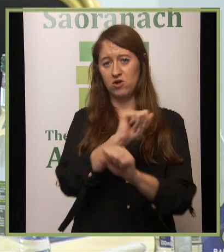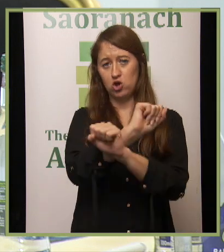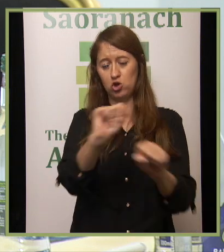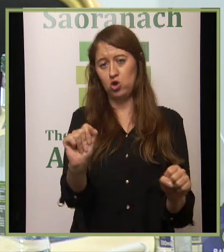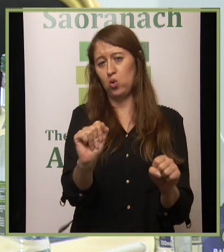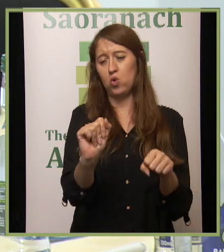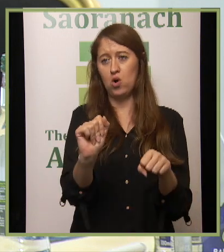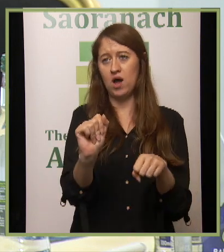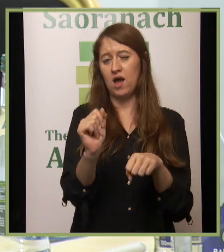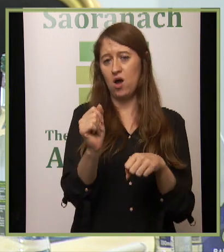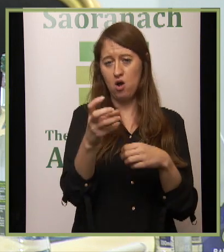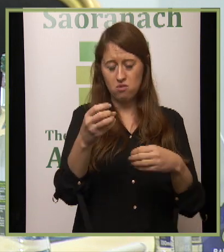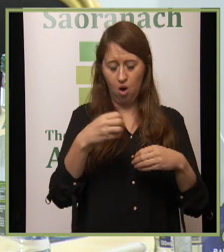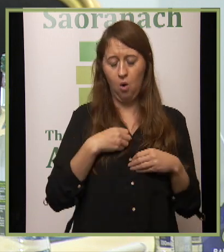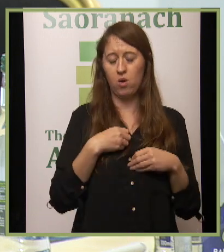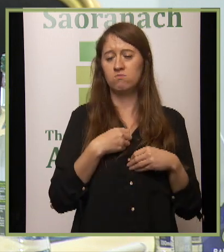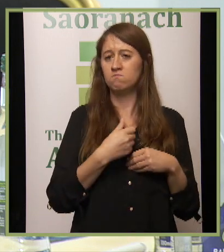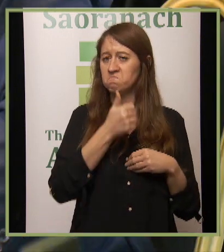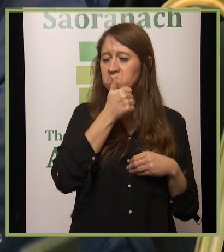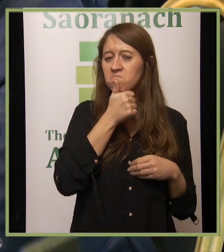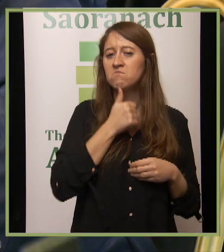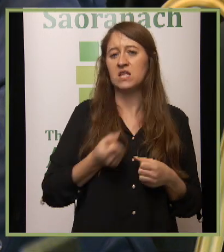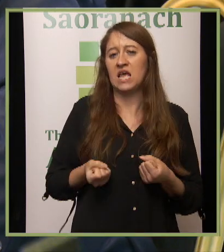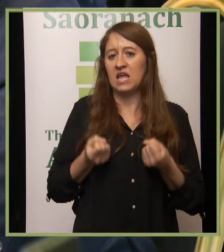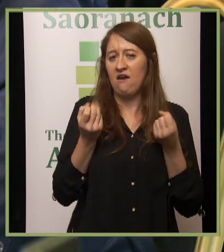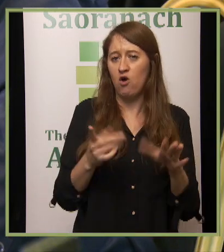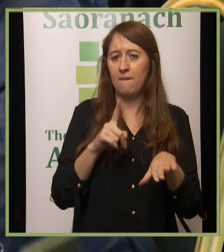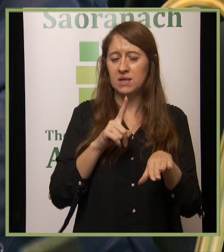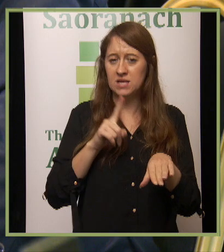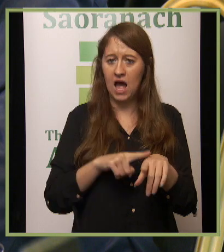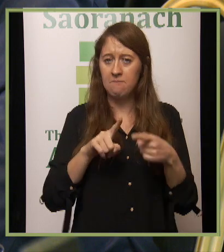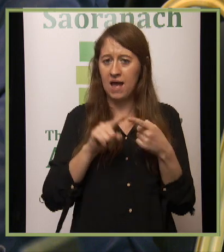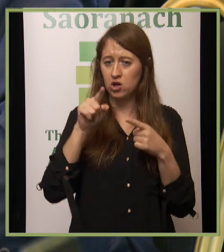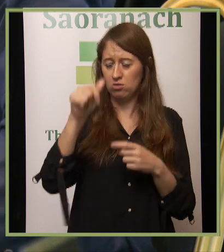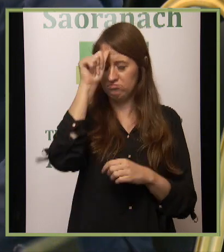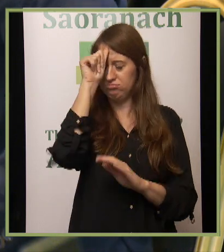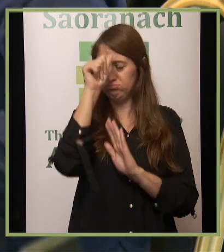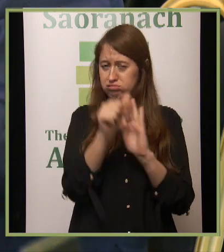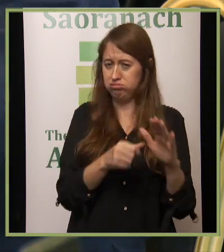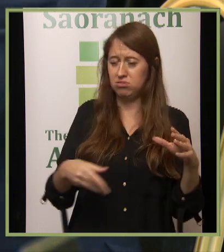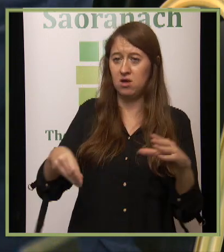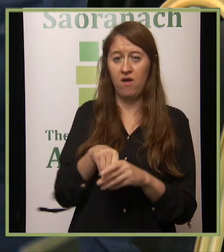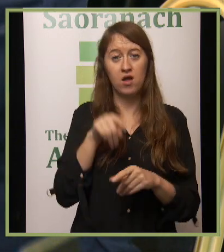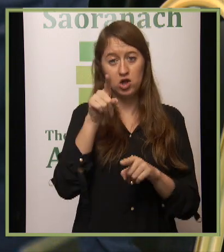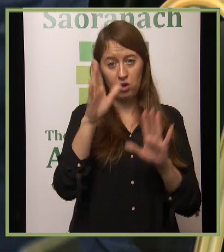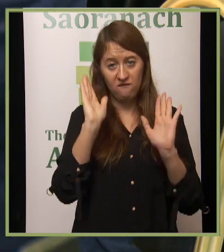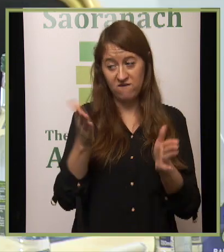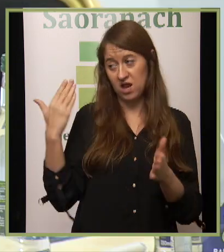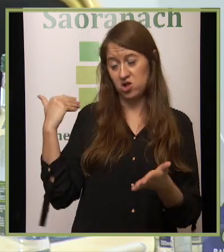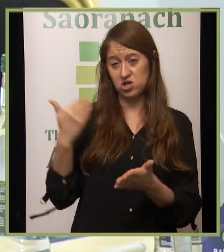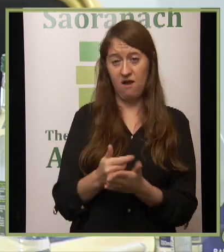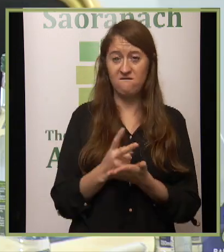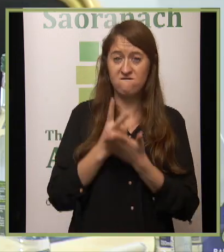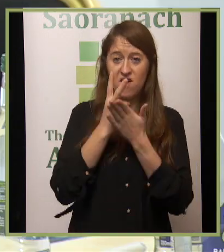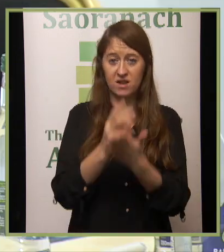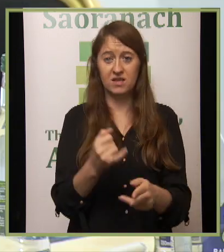been with your time and expertise from the beginning of this. You have been volunteering in this role really since, I think,